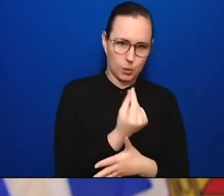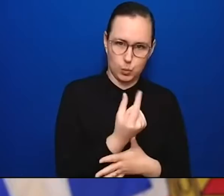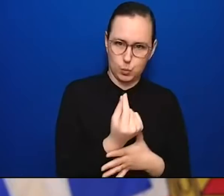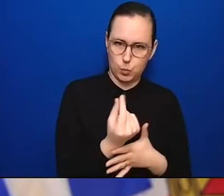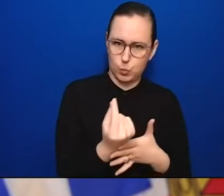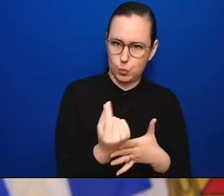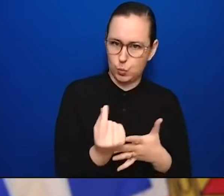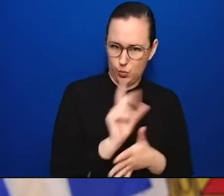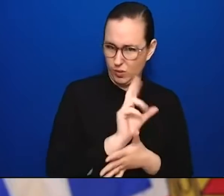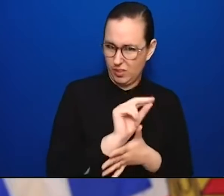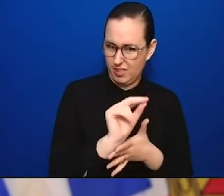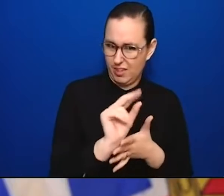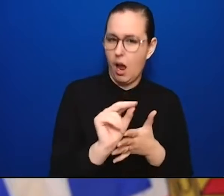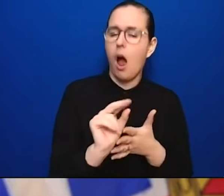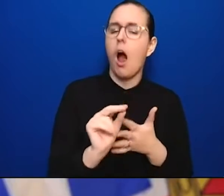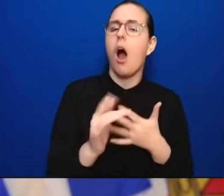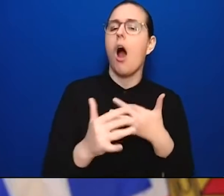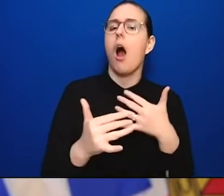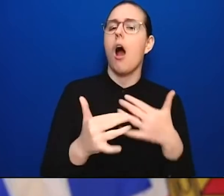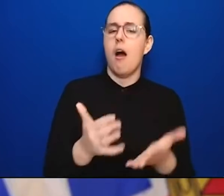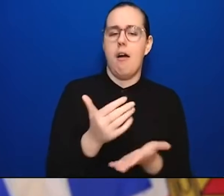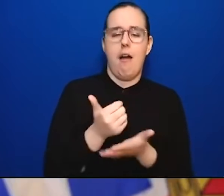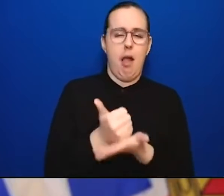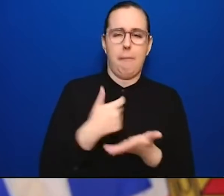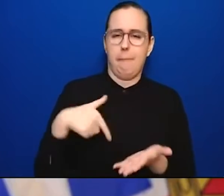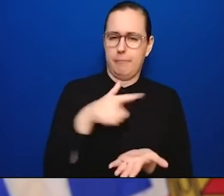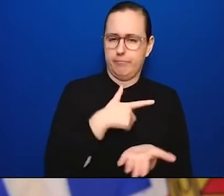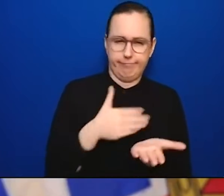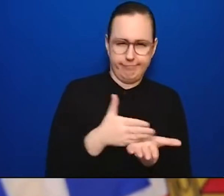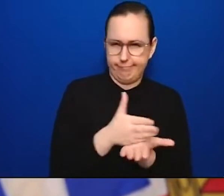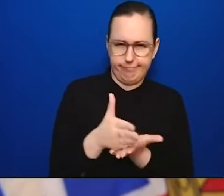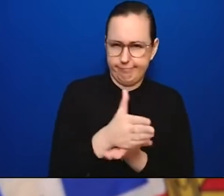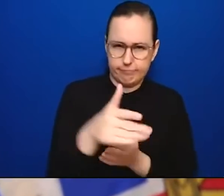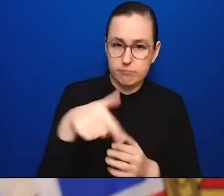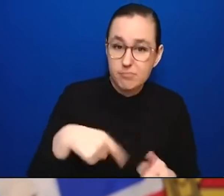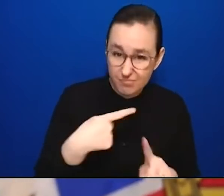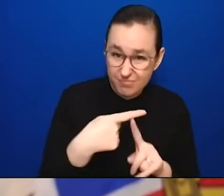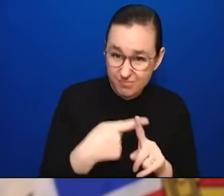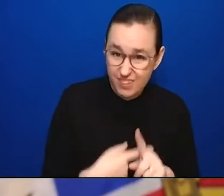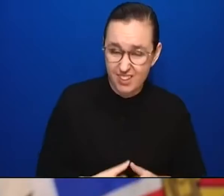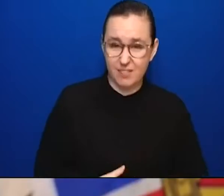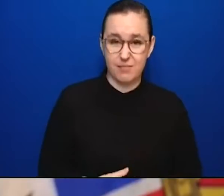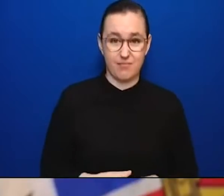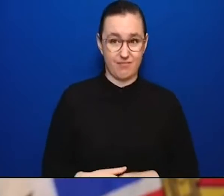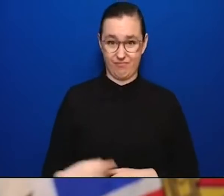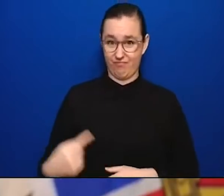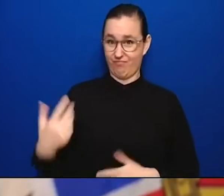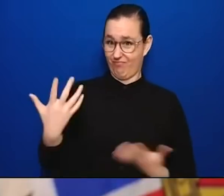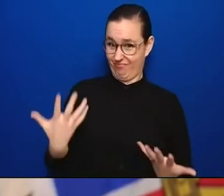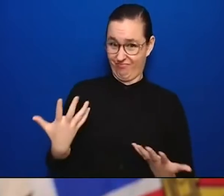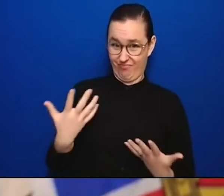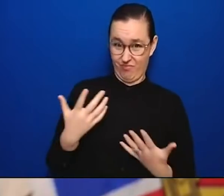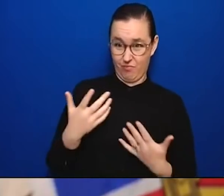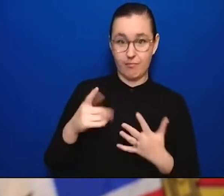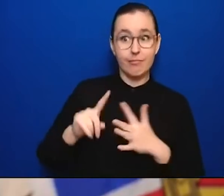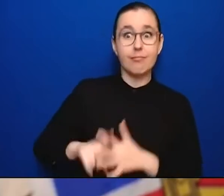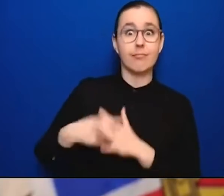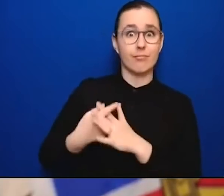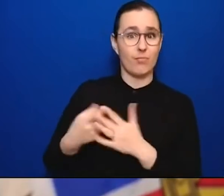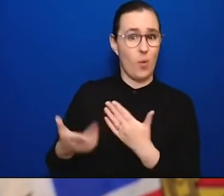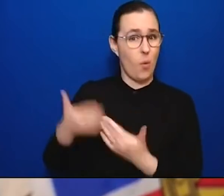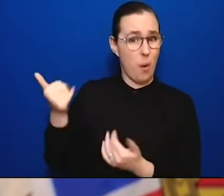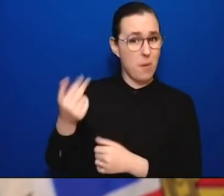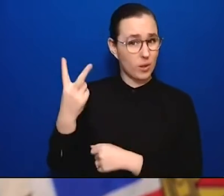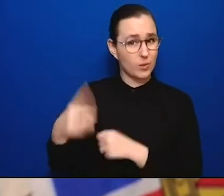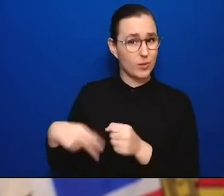month. As we've done since the beginning of the pandemic, almost 2 years ago, our goal is to mitigate the impact of